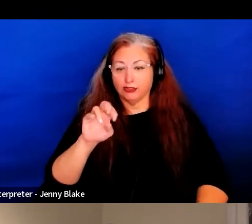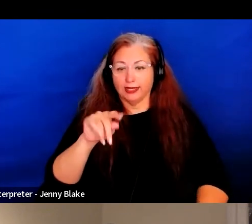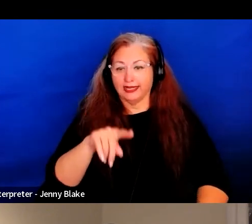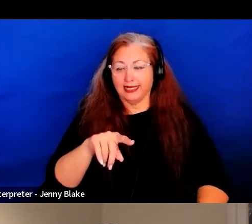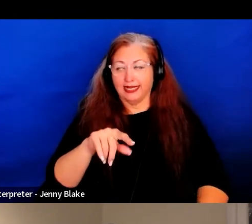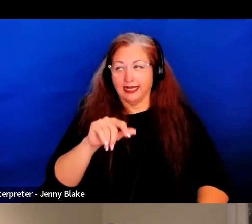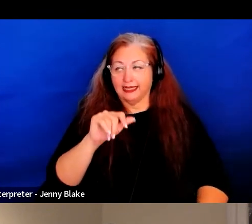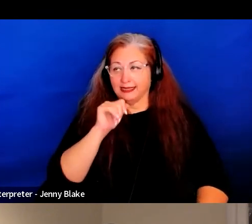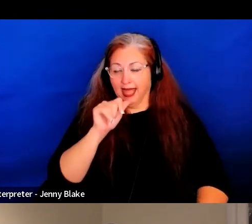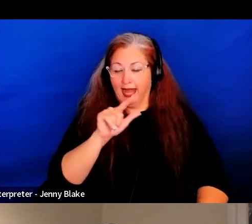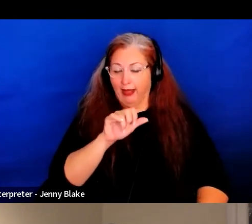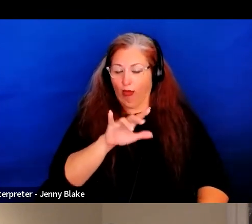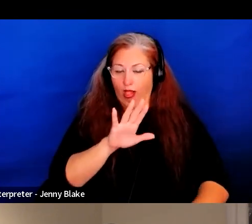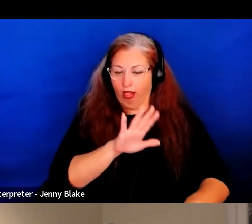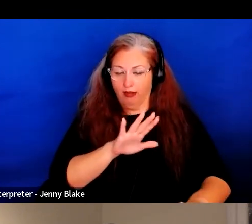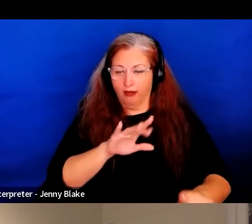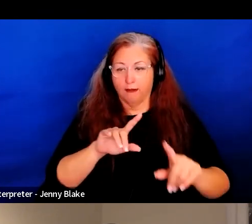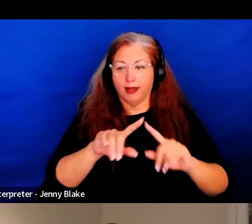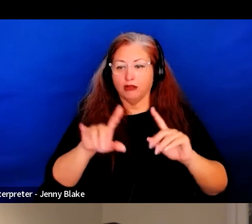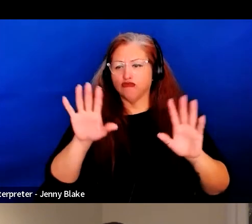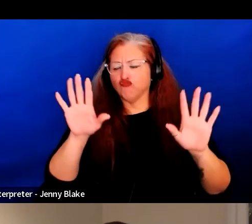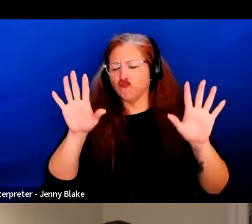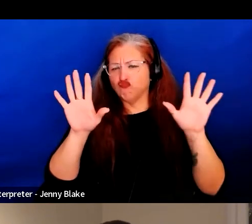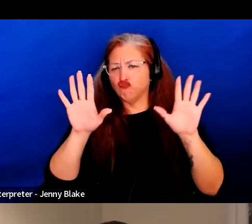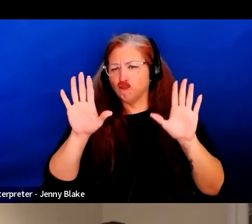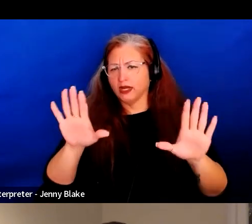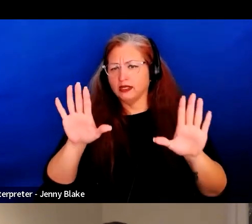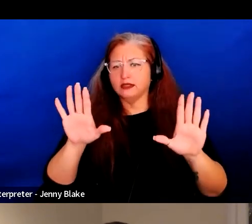bellwether. So it was great to have